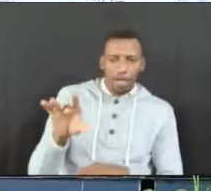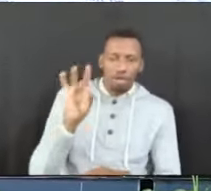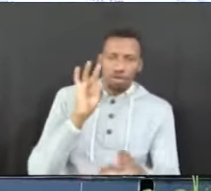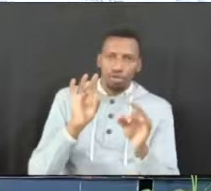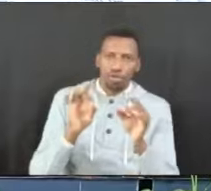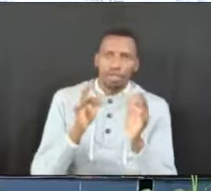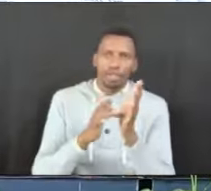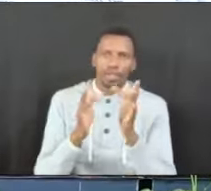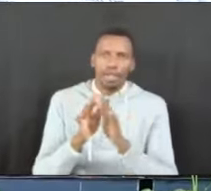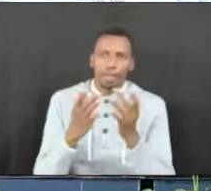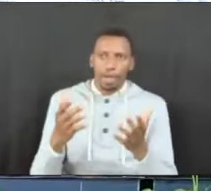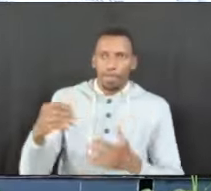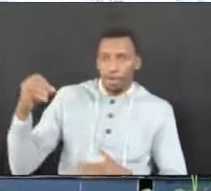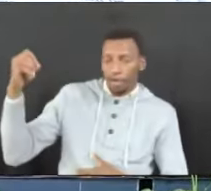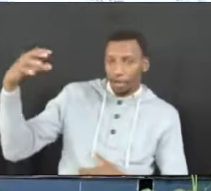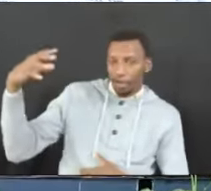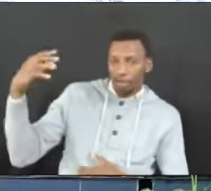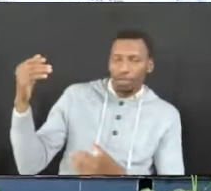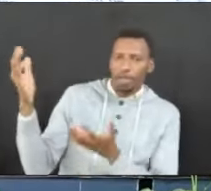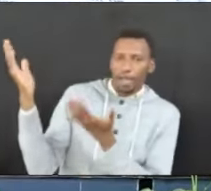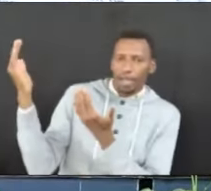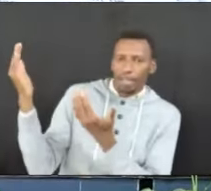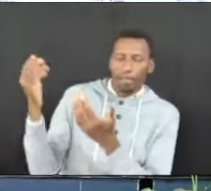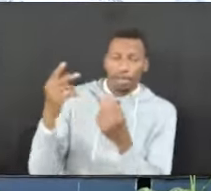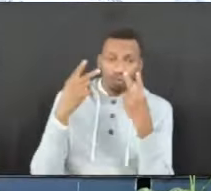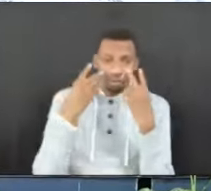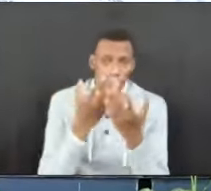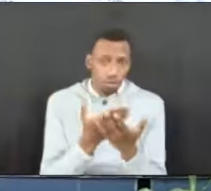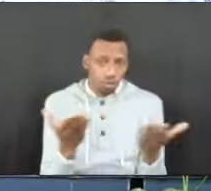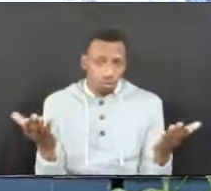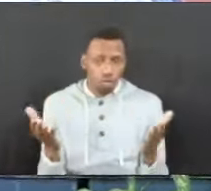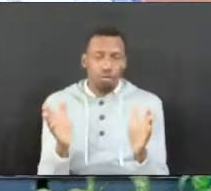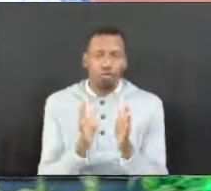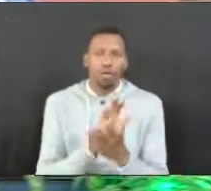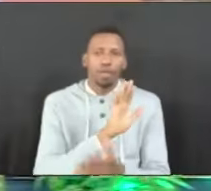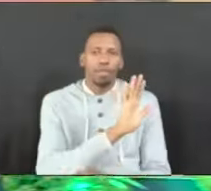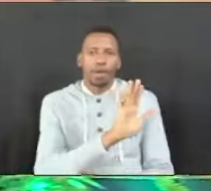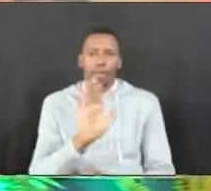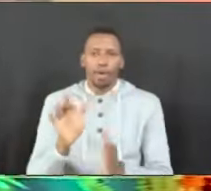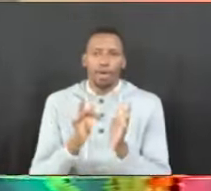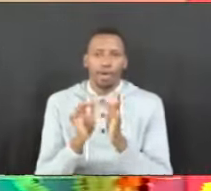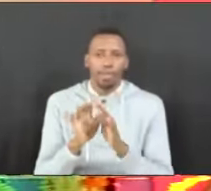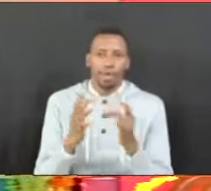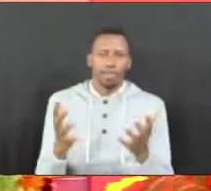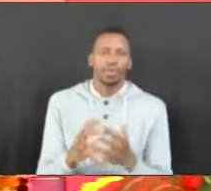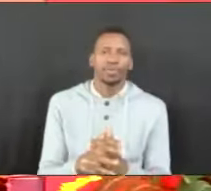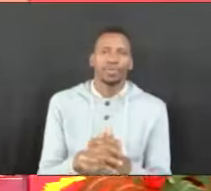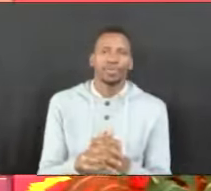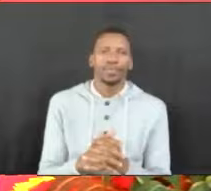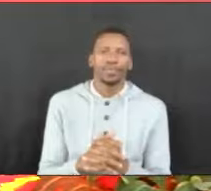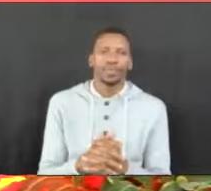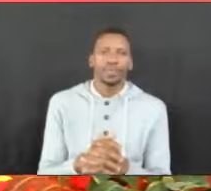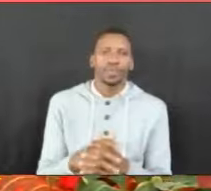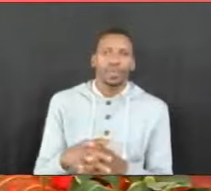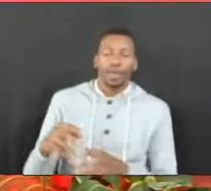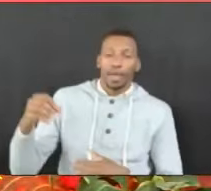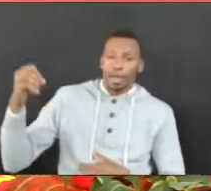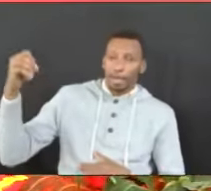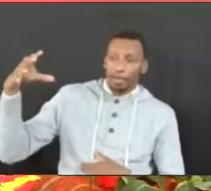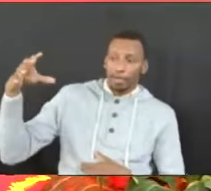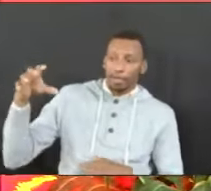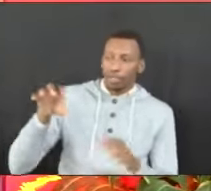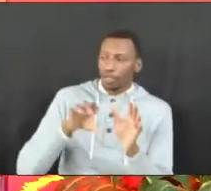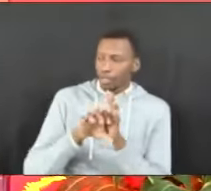Revelation, and I expect to see you with your Bible, amen. We are going to walk through Revelation,